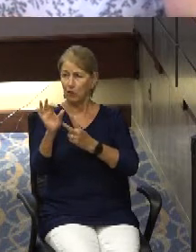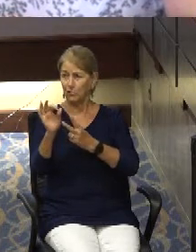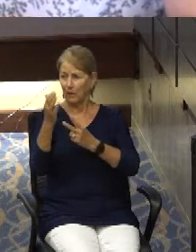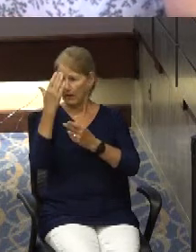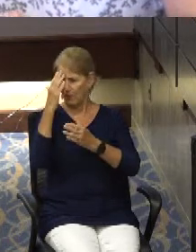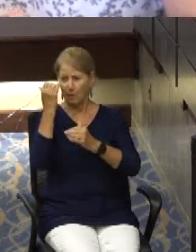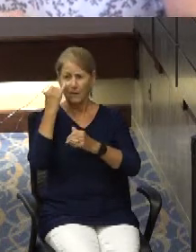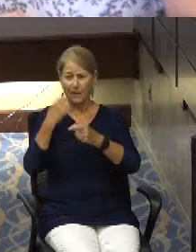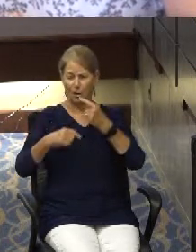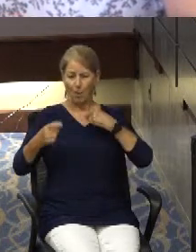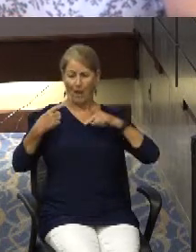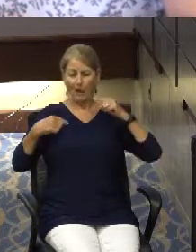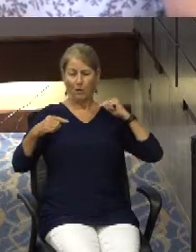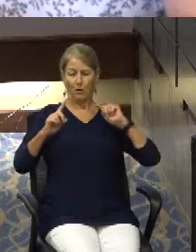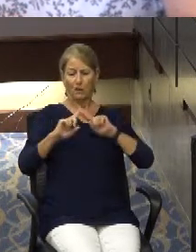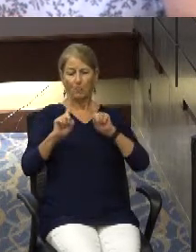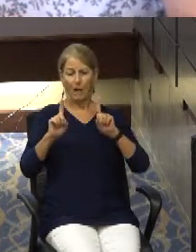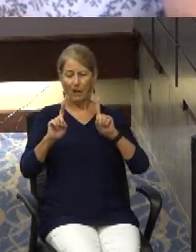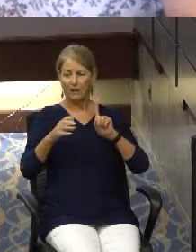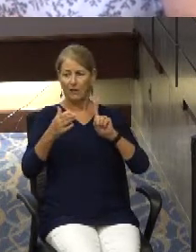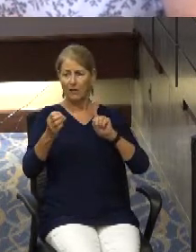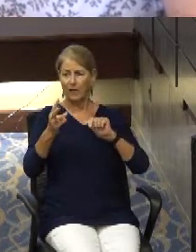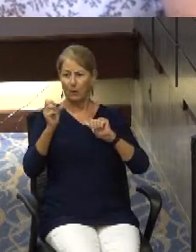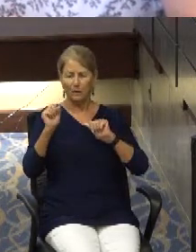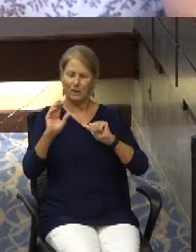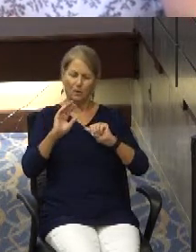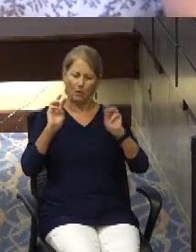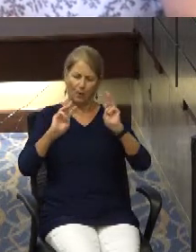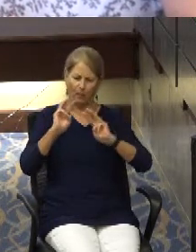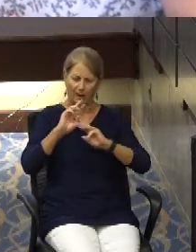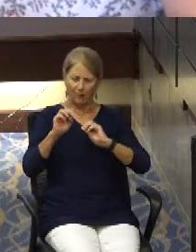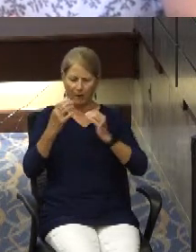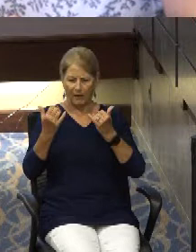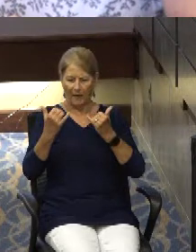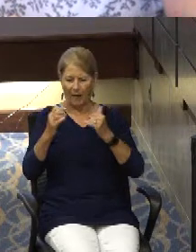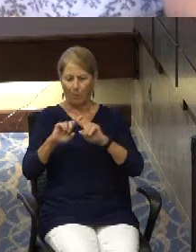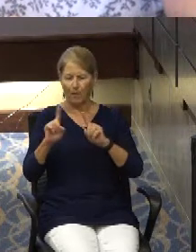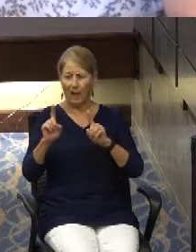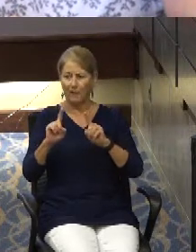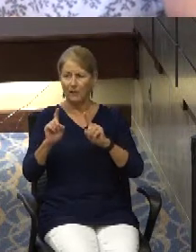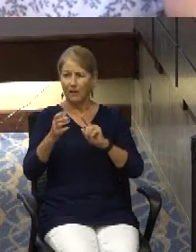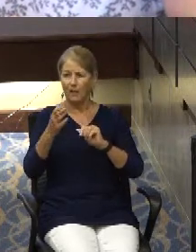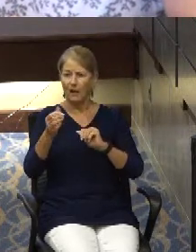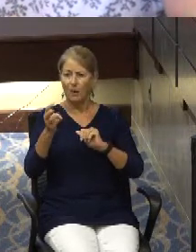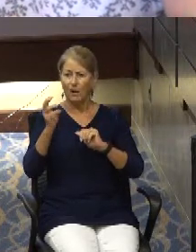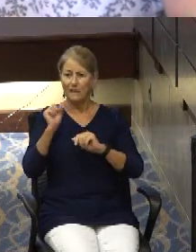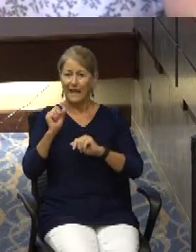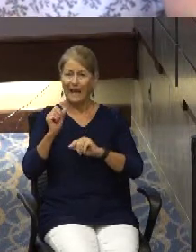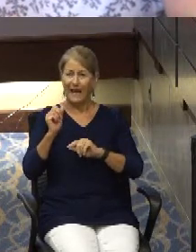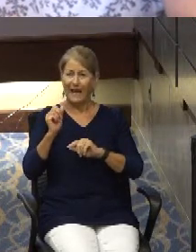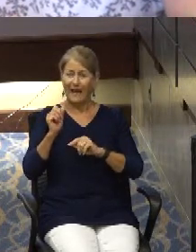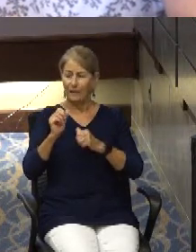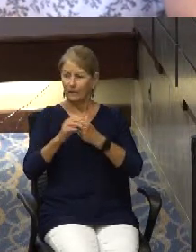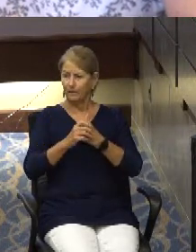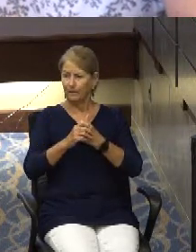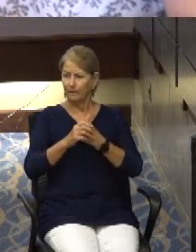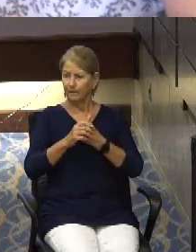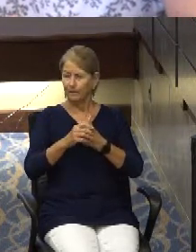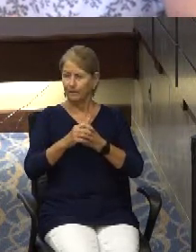backwards, but there was. Well, don't worry about no. it if you can't. There was, oh, look at that.